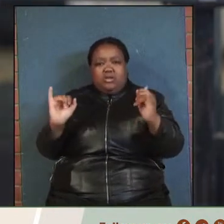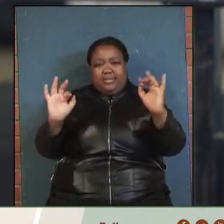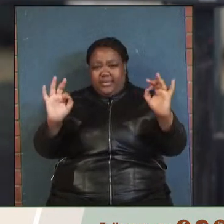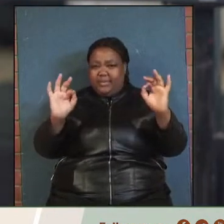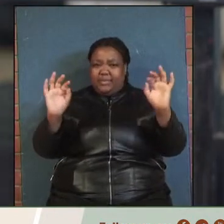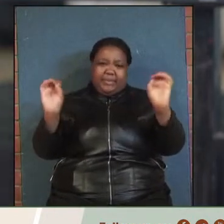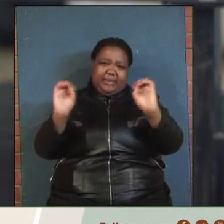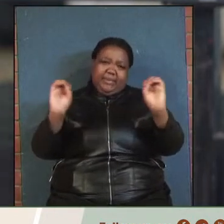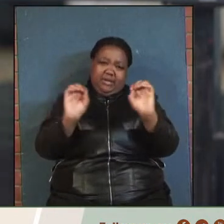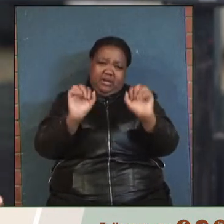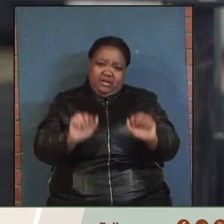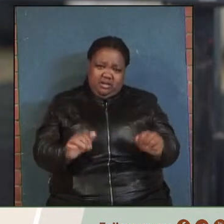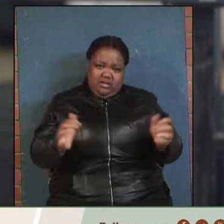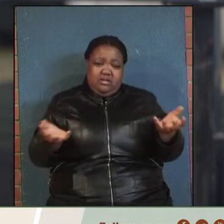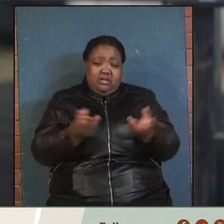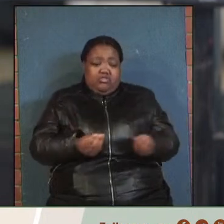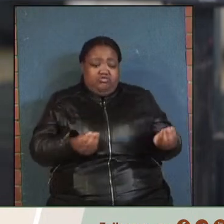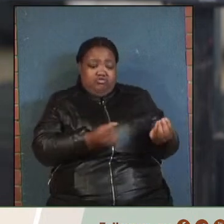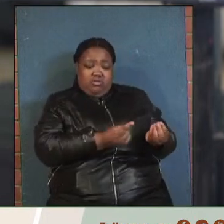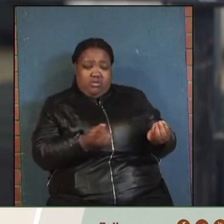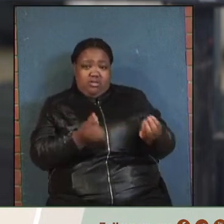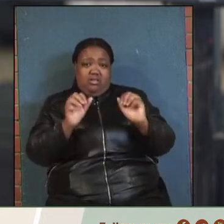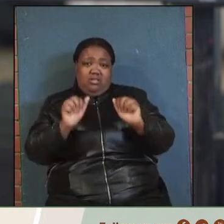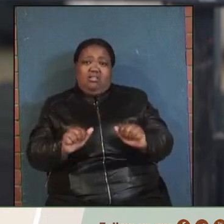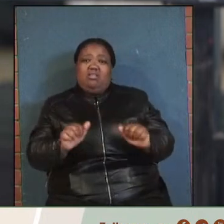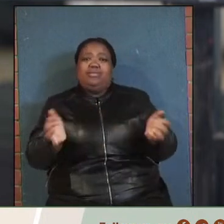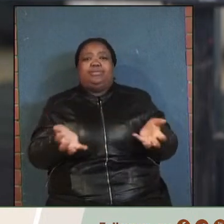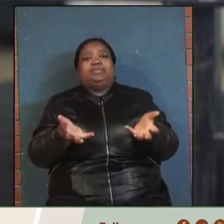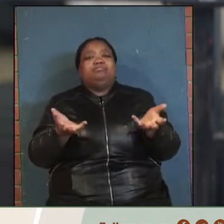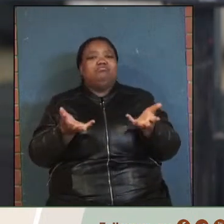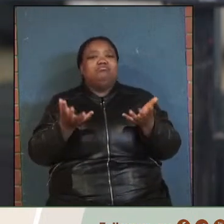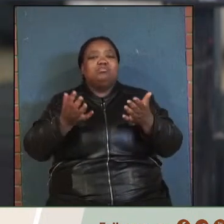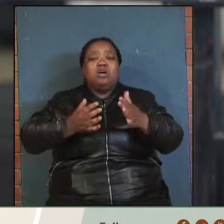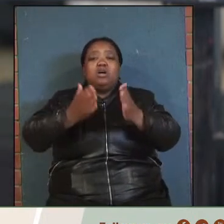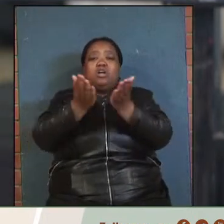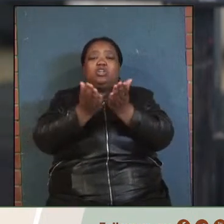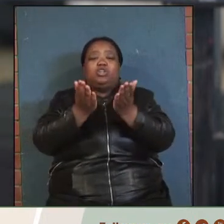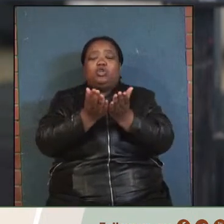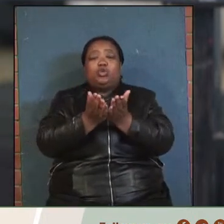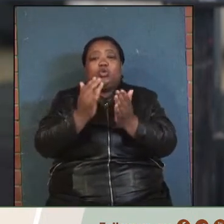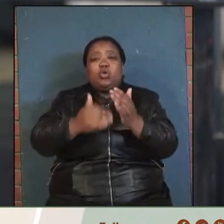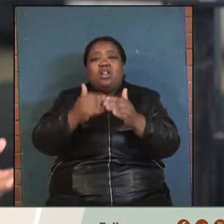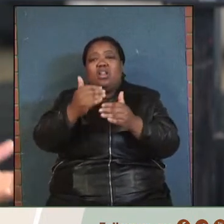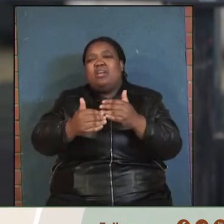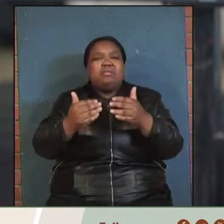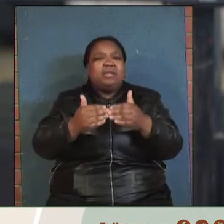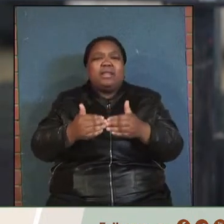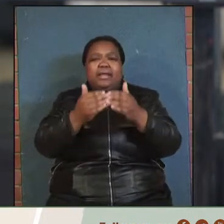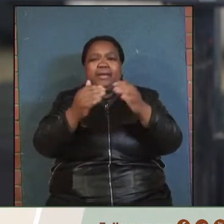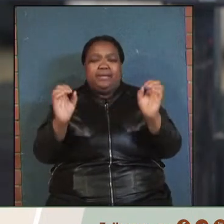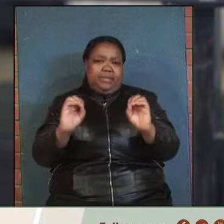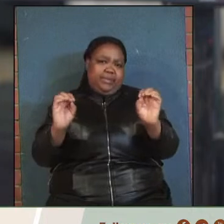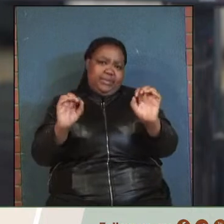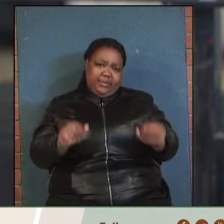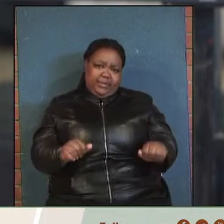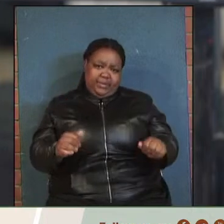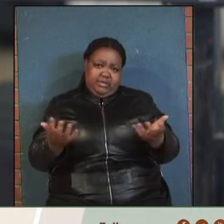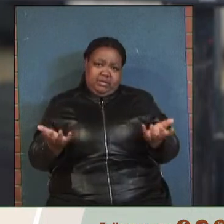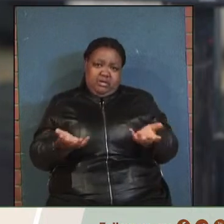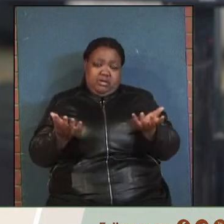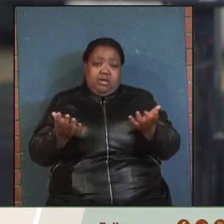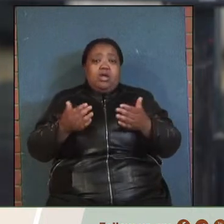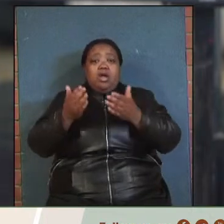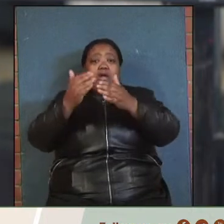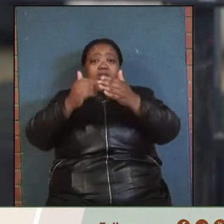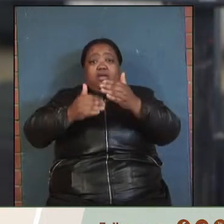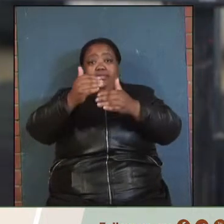have an unruly number of children who lack out-of-school care. Now, this brings us to the definition of what is after-school